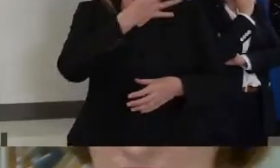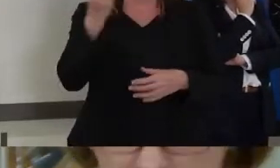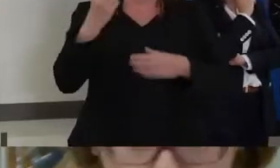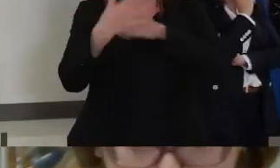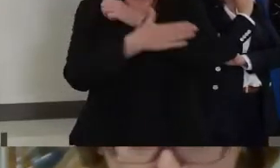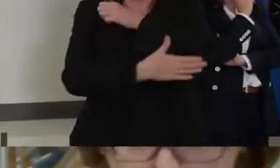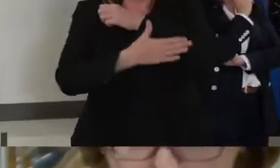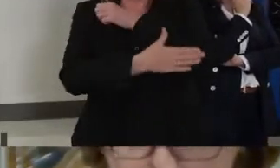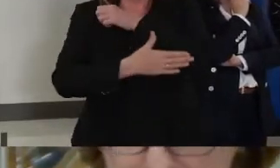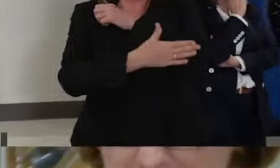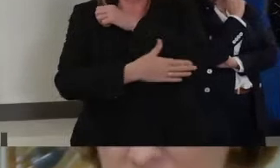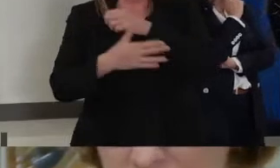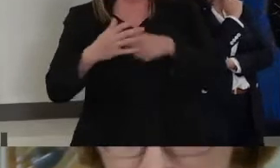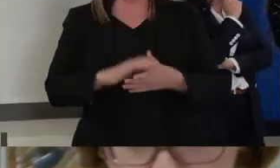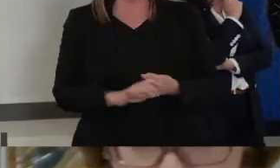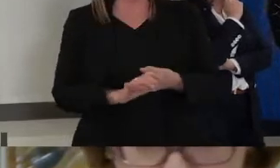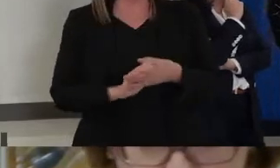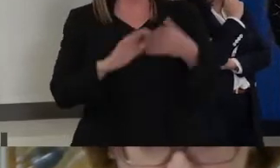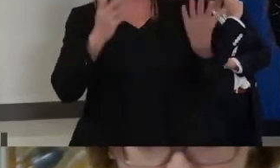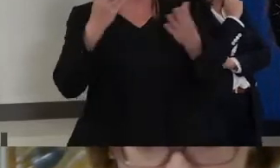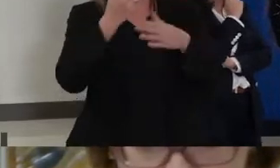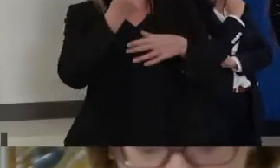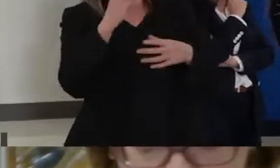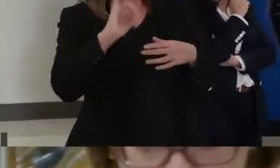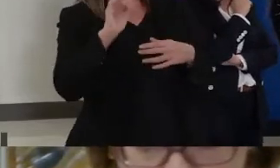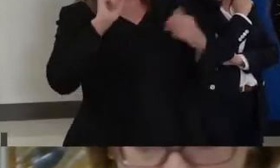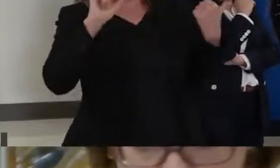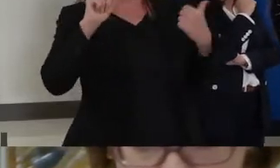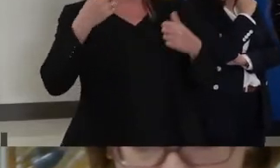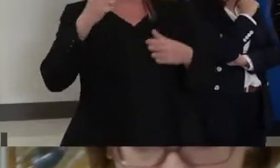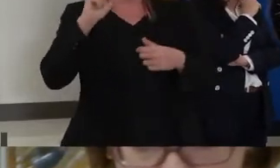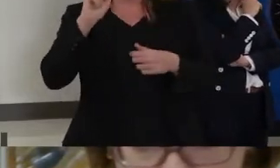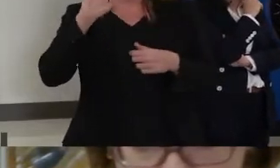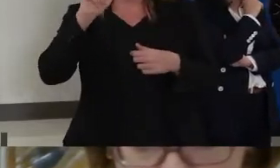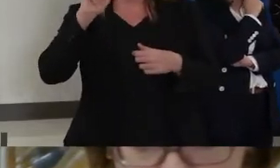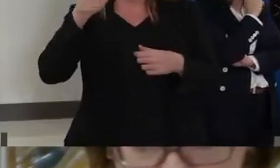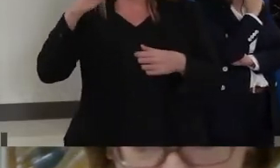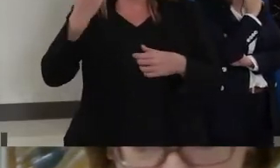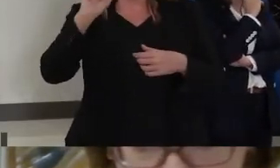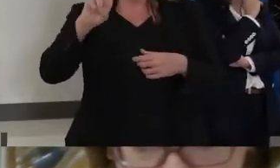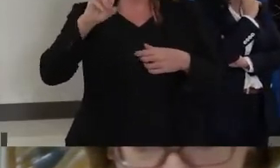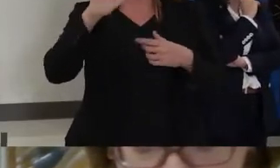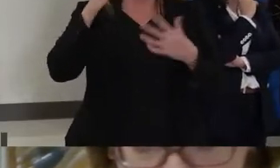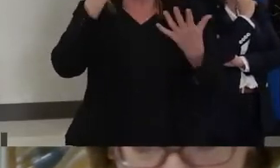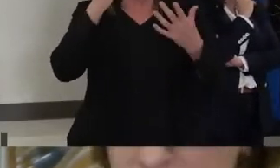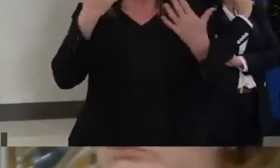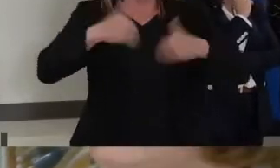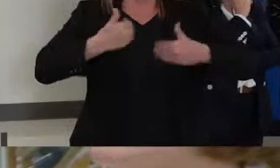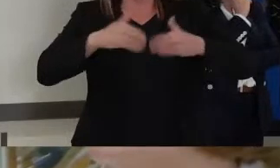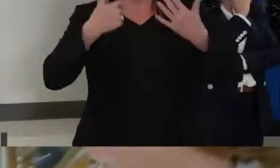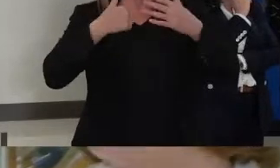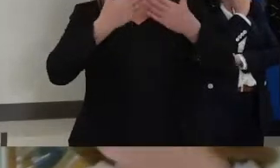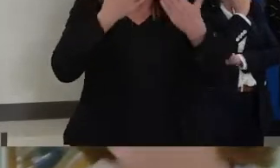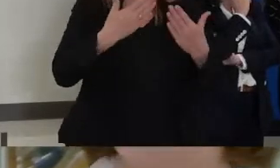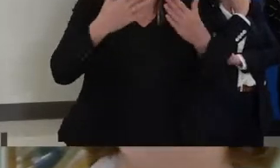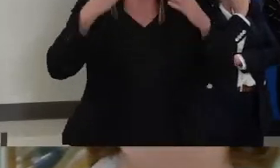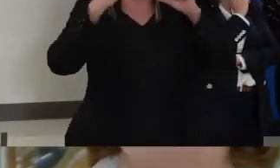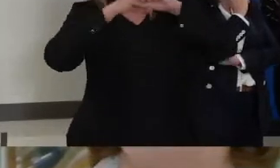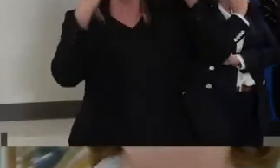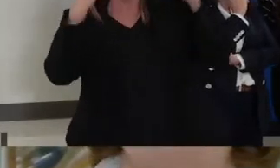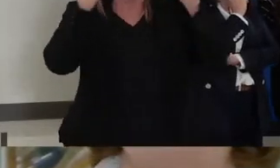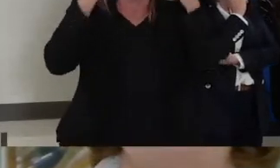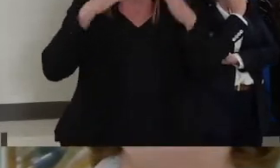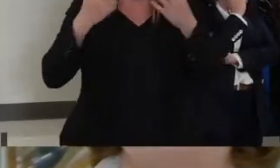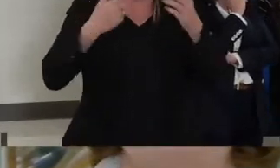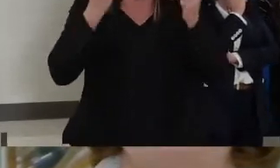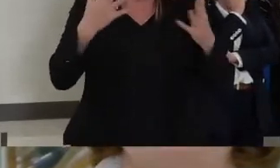counties, you know, some of them, like Nathan Fletcher is really important because he's bold, and there are a lot of great county leaders. And